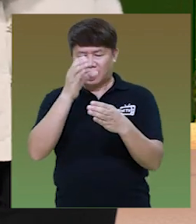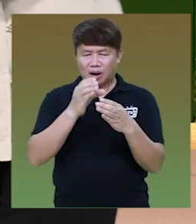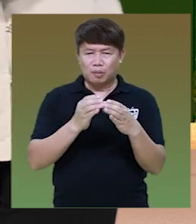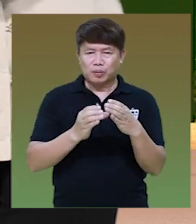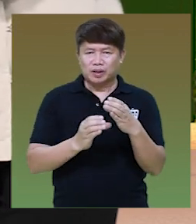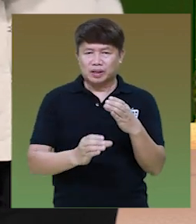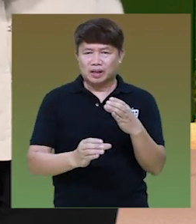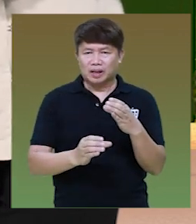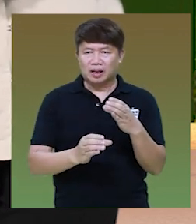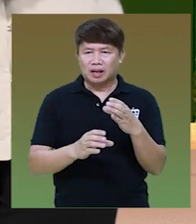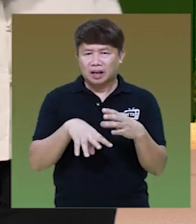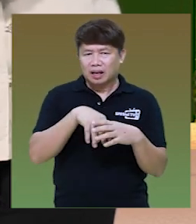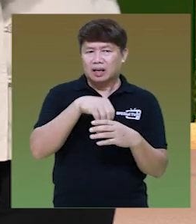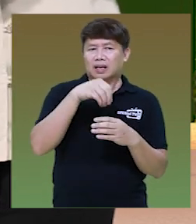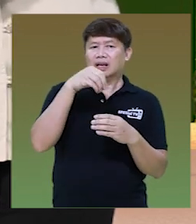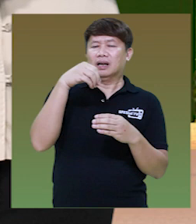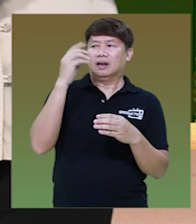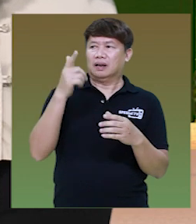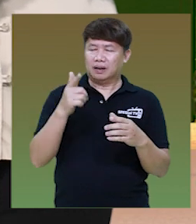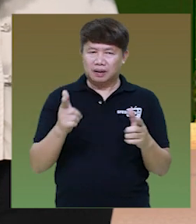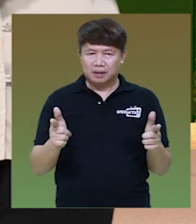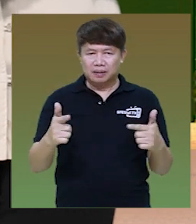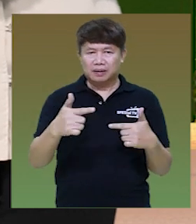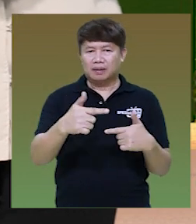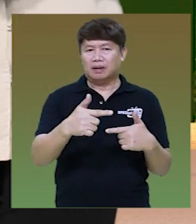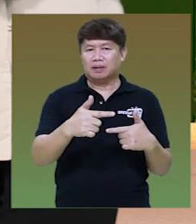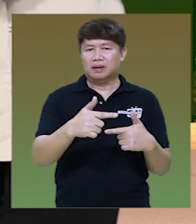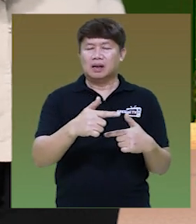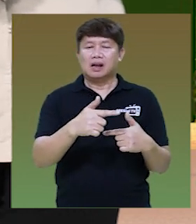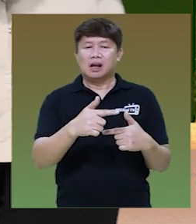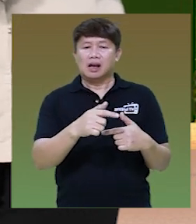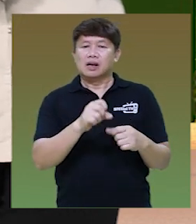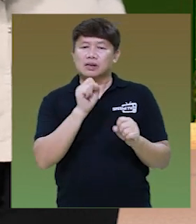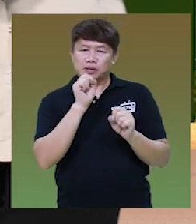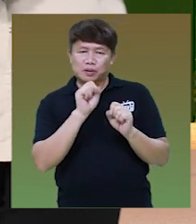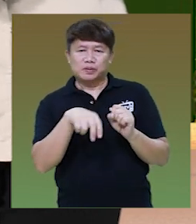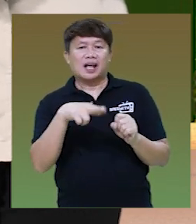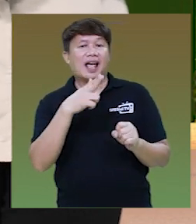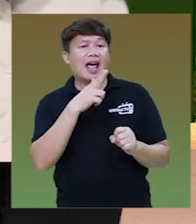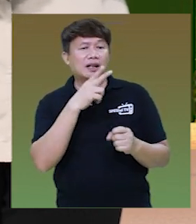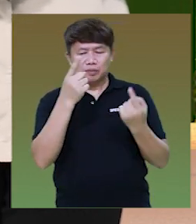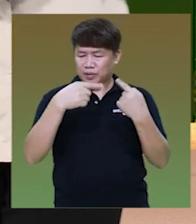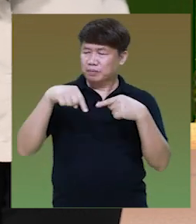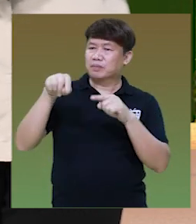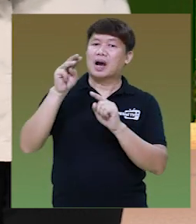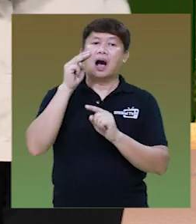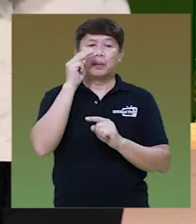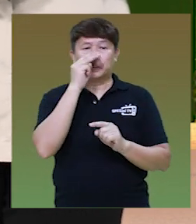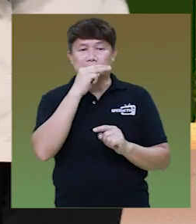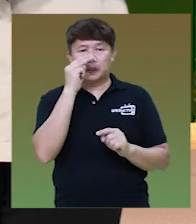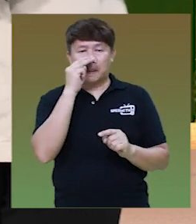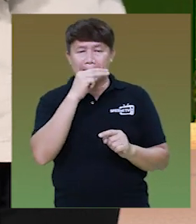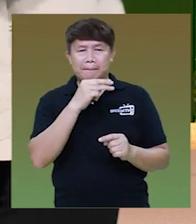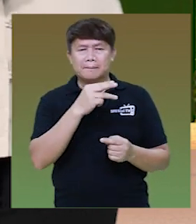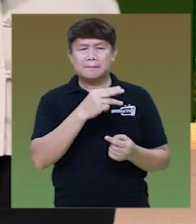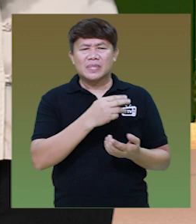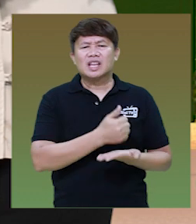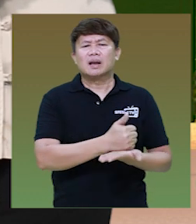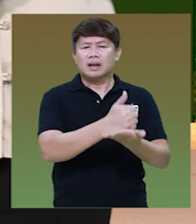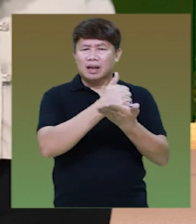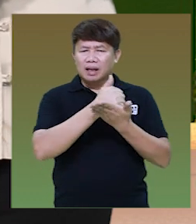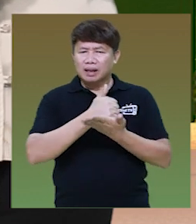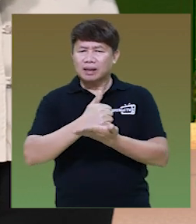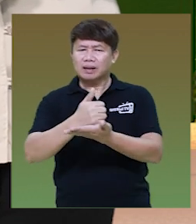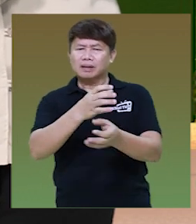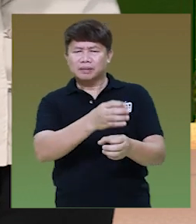the carrot wouldn't come out of the ground. So the hen went to the mouse.